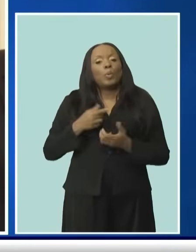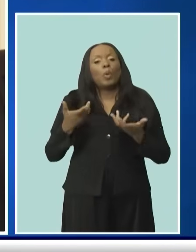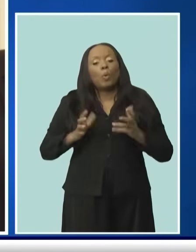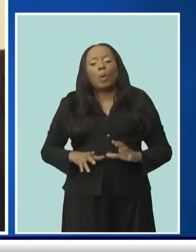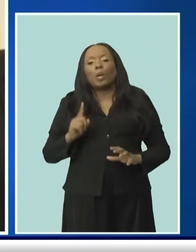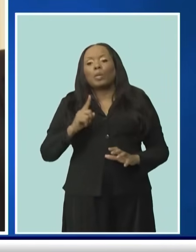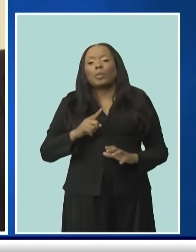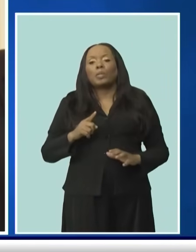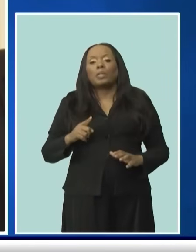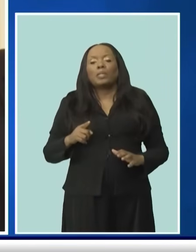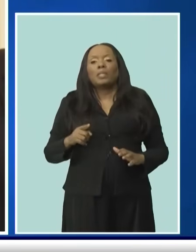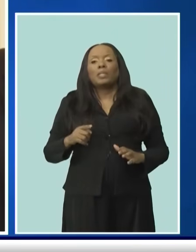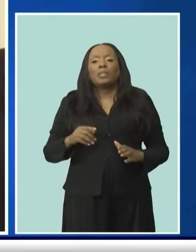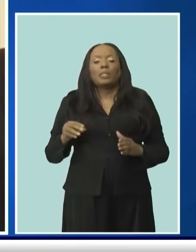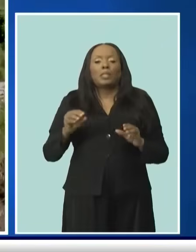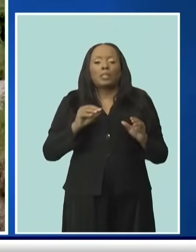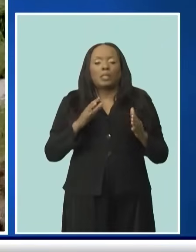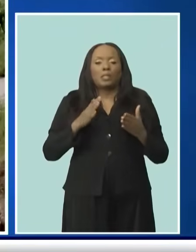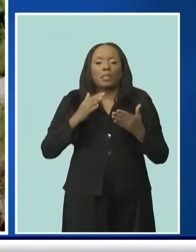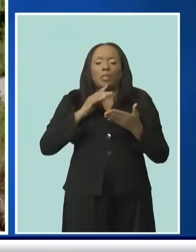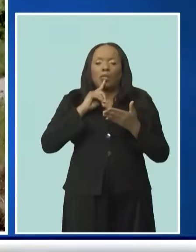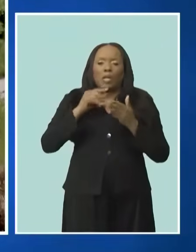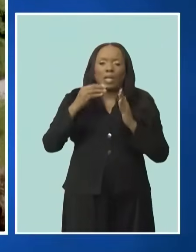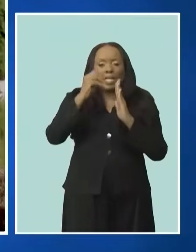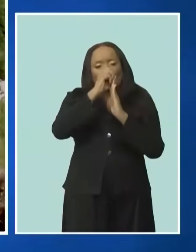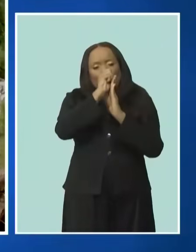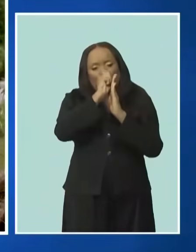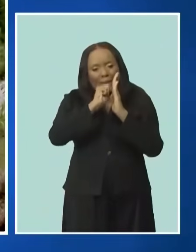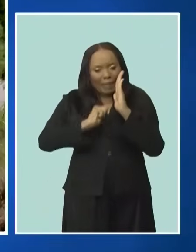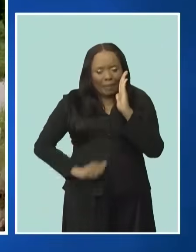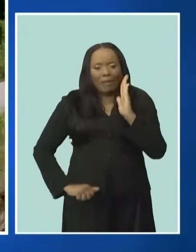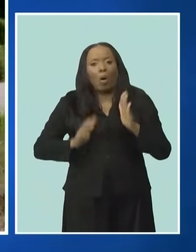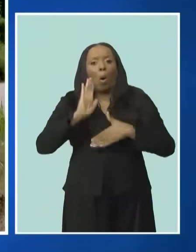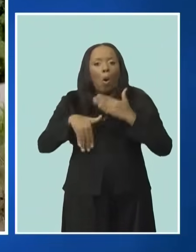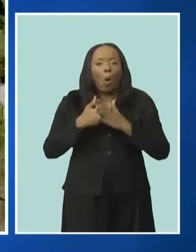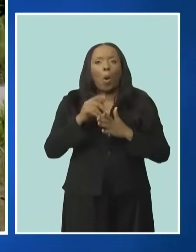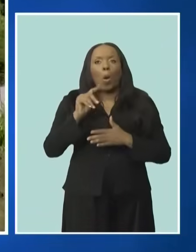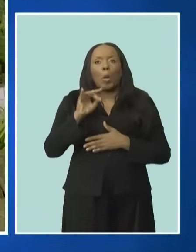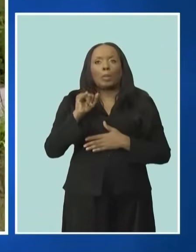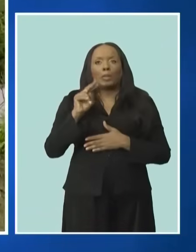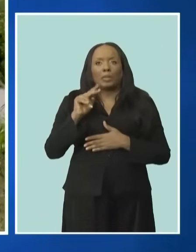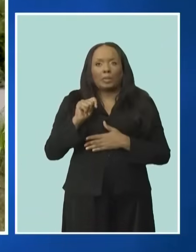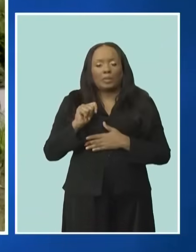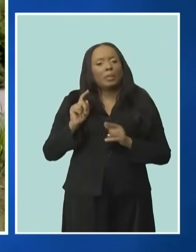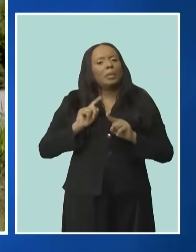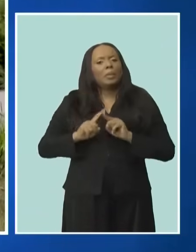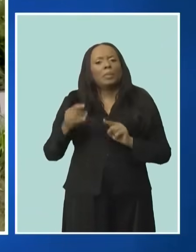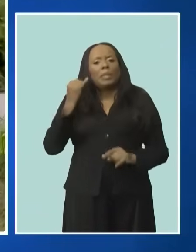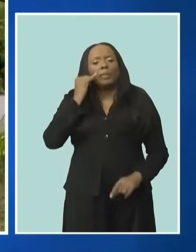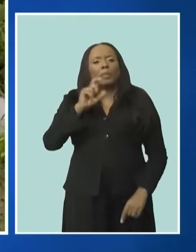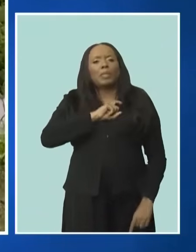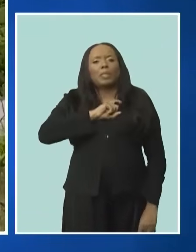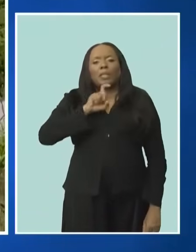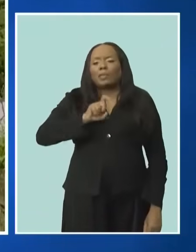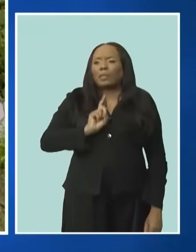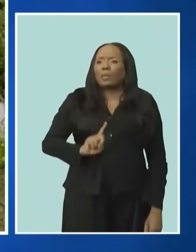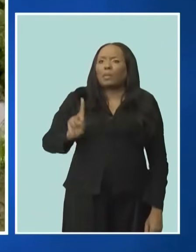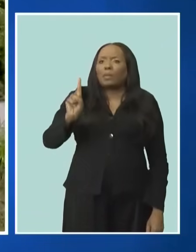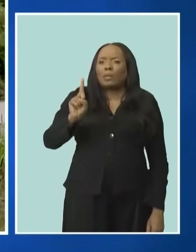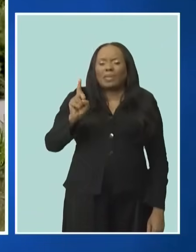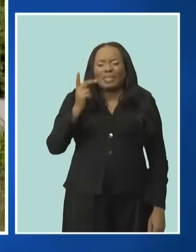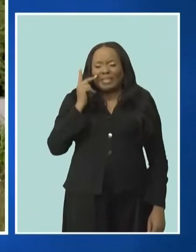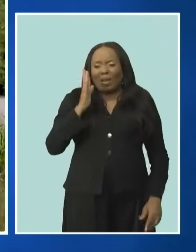asking for you to regulate the tint. If that particular officer or officers have to approach a car, it is all black